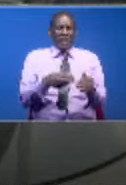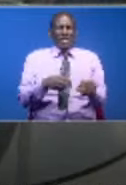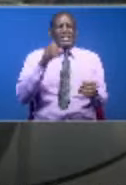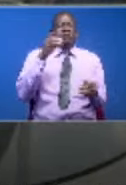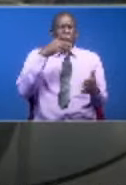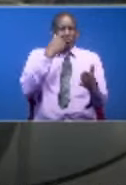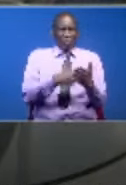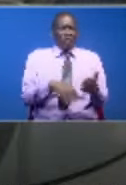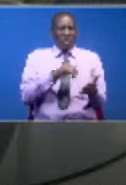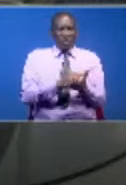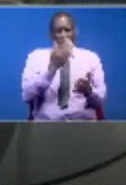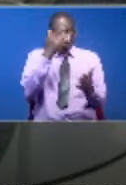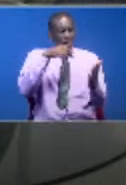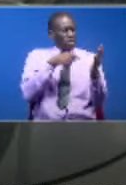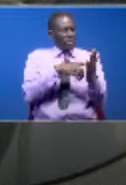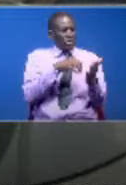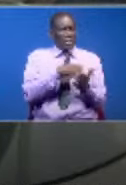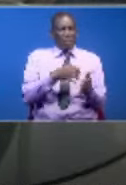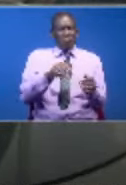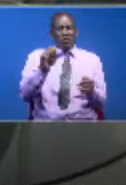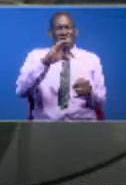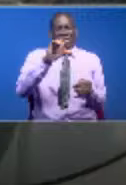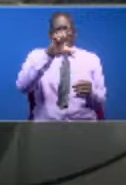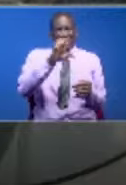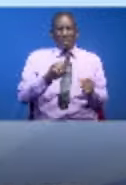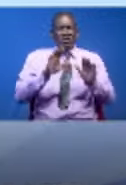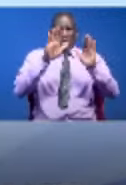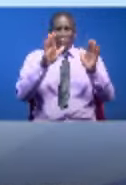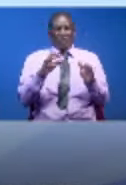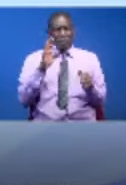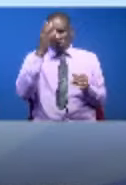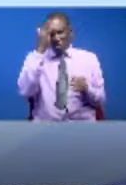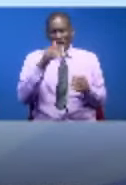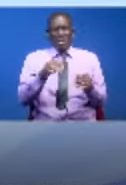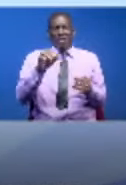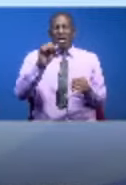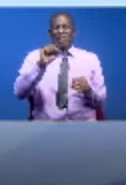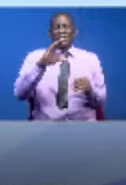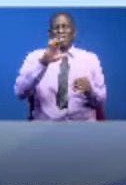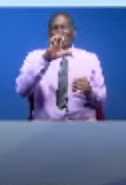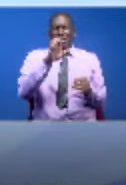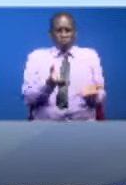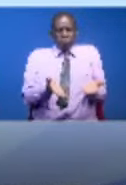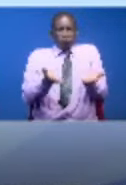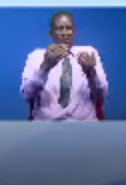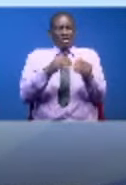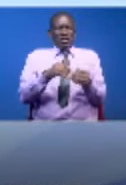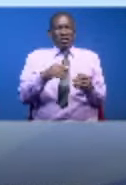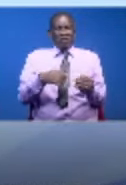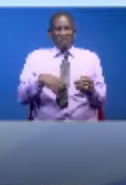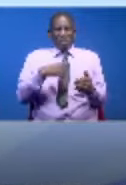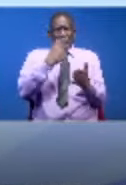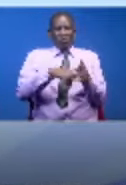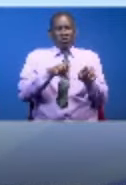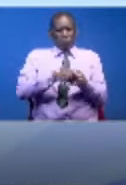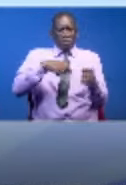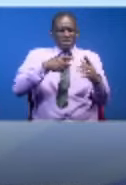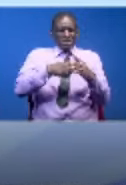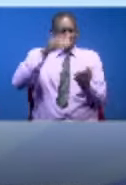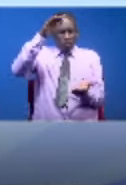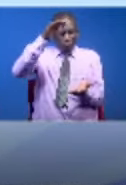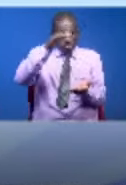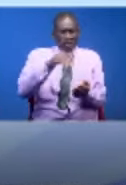that's where the point you raised about scale is really, really important, because as scale grows, the cost then also starts, it starts coming down and allows